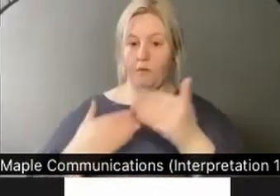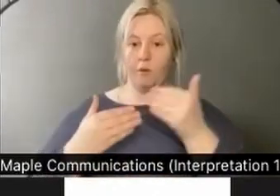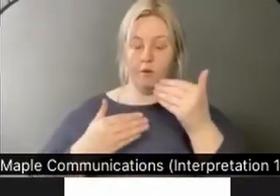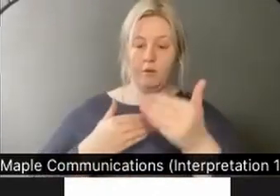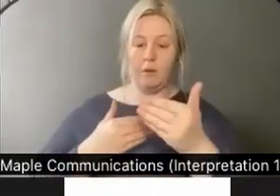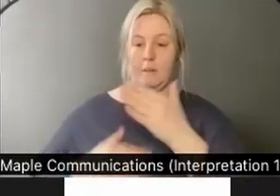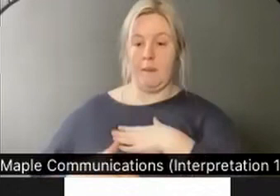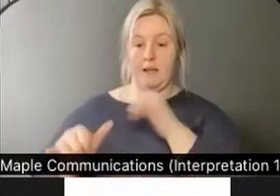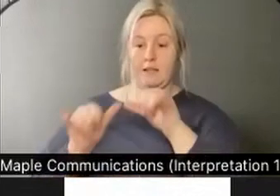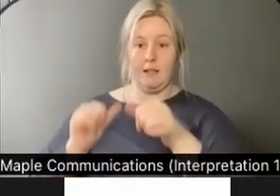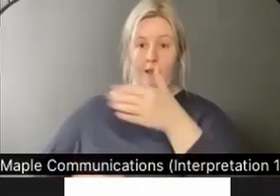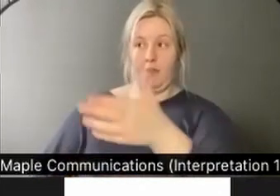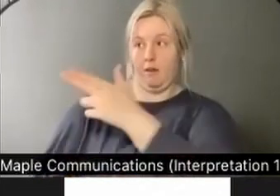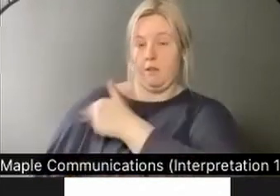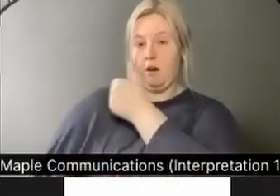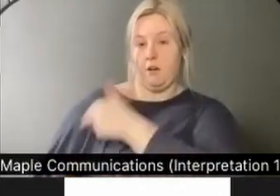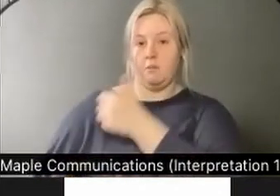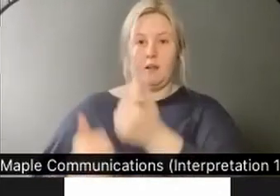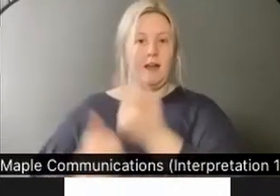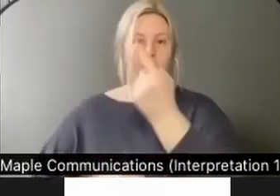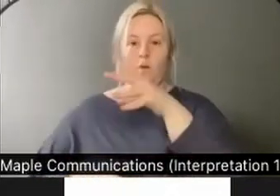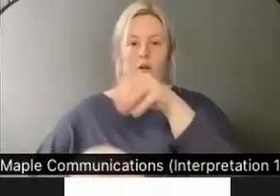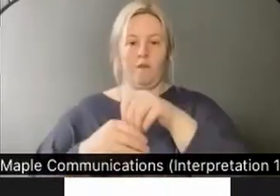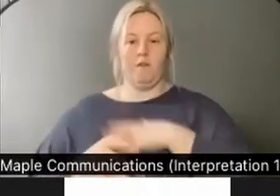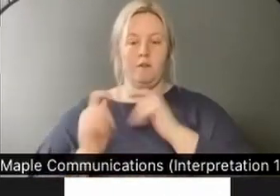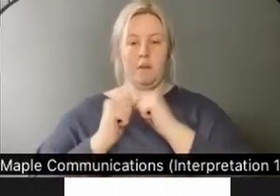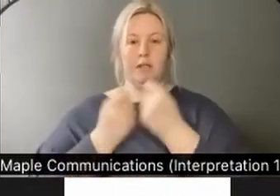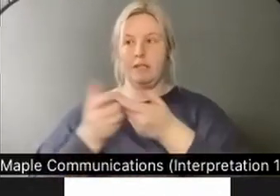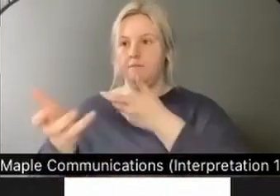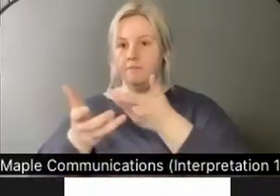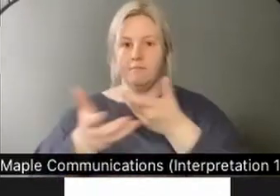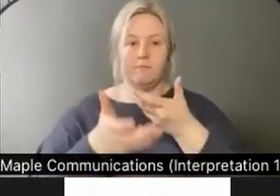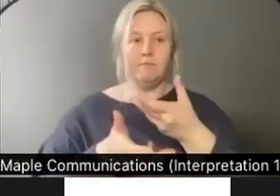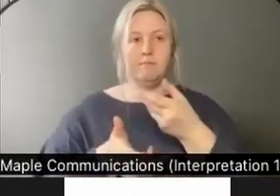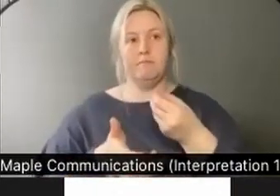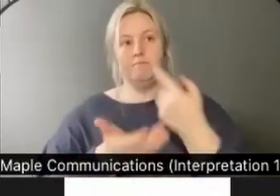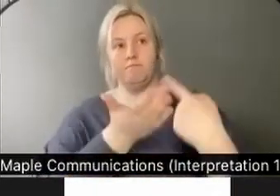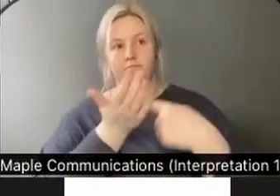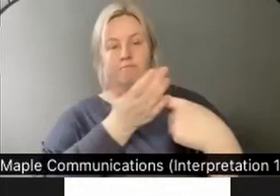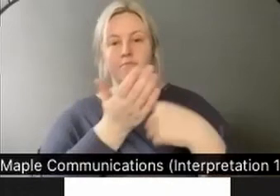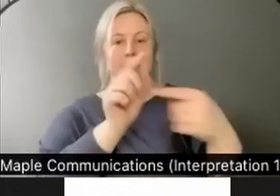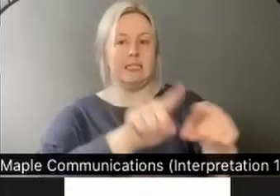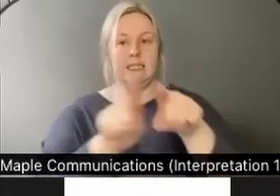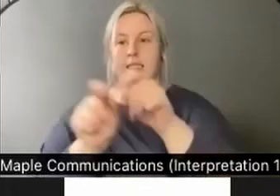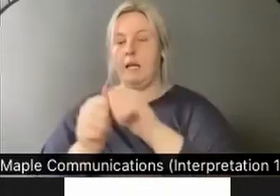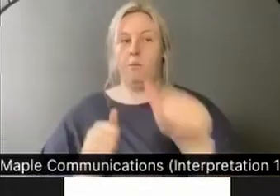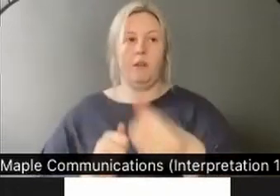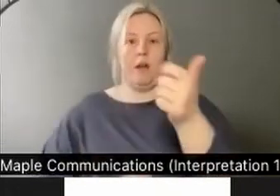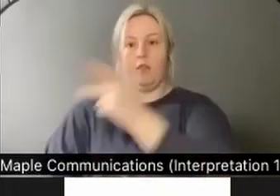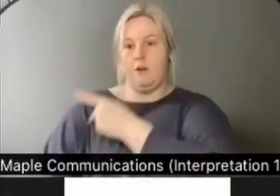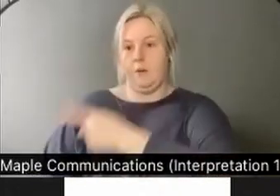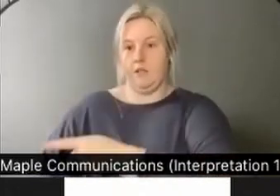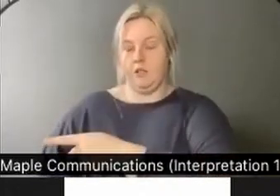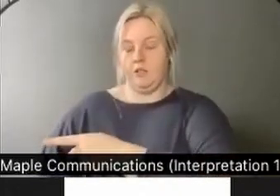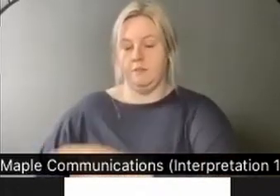stay, everyone on my treatment team interacted and engaged with me as they would with any other patient.